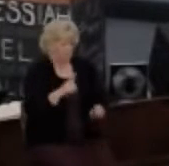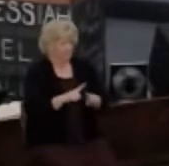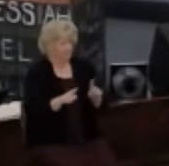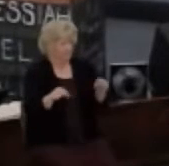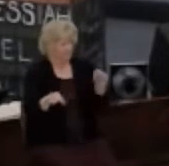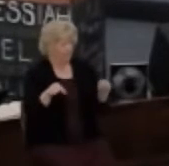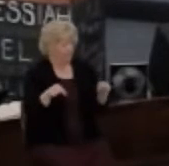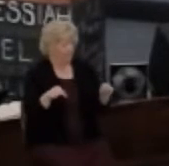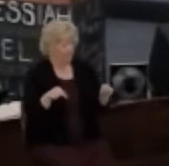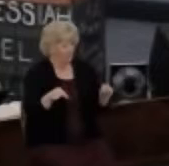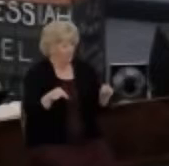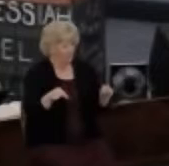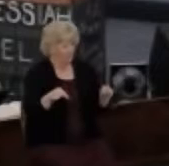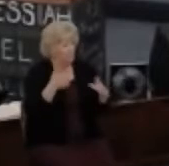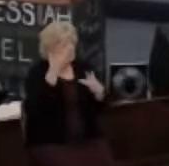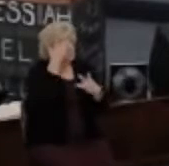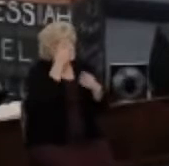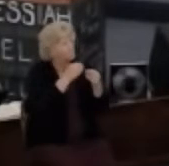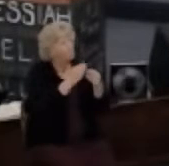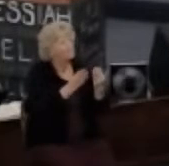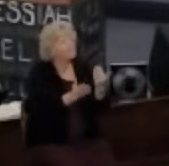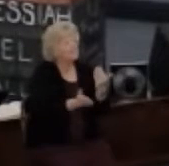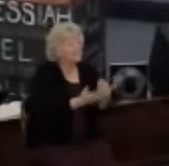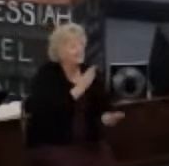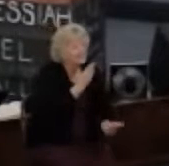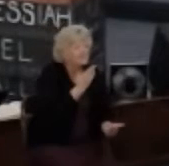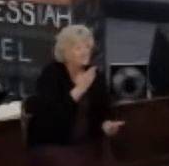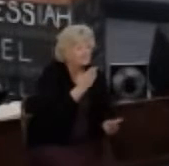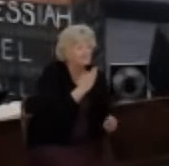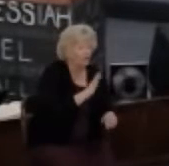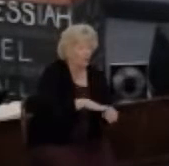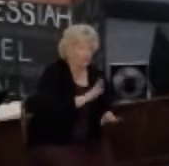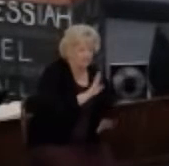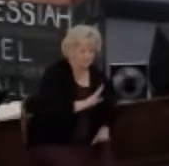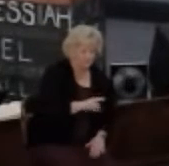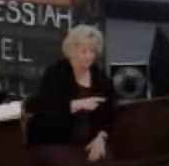we get sick easier on Sunday, I guess.